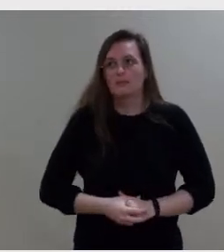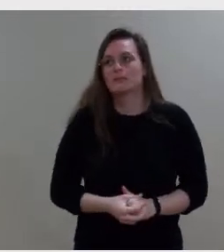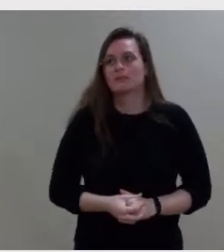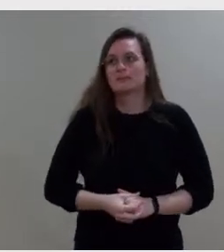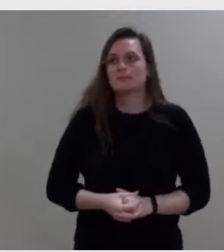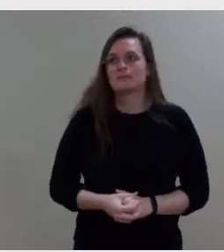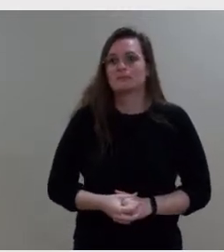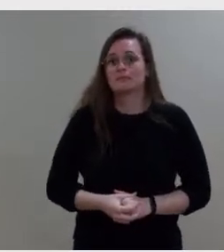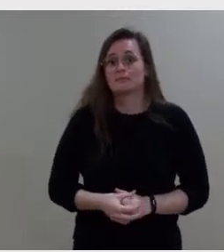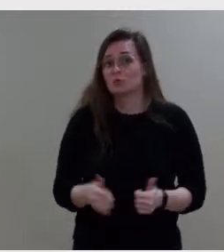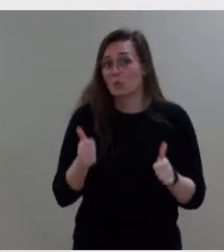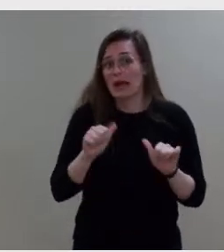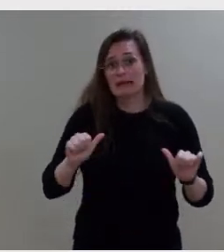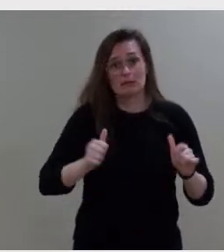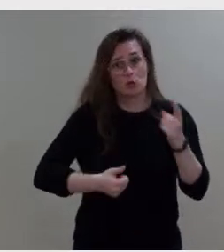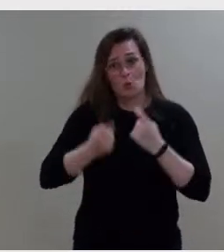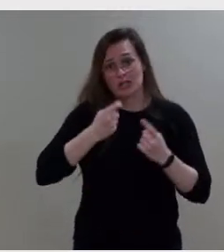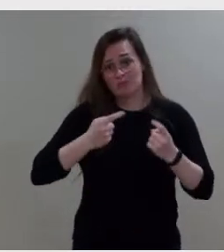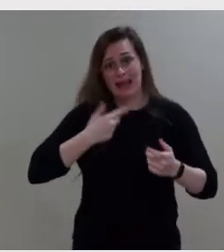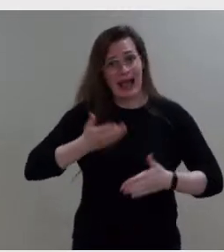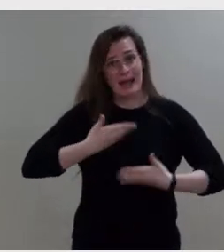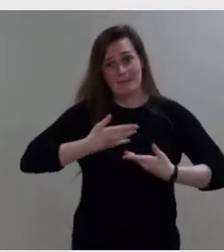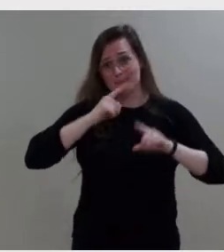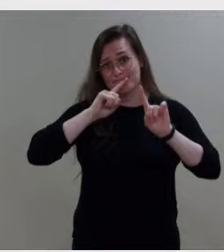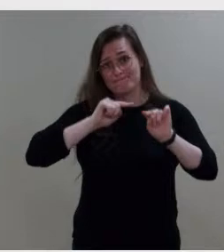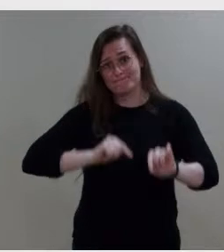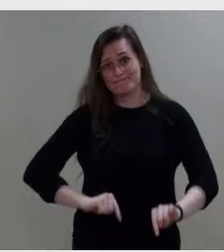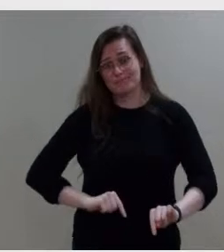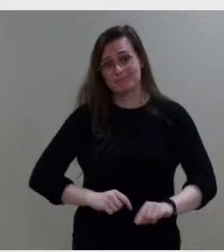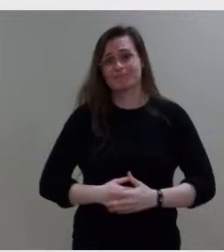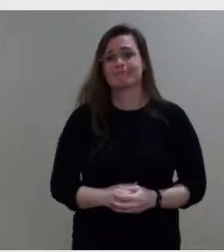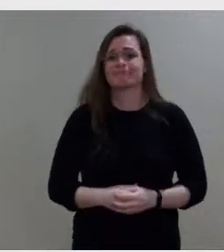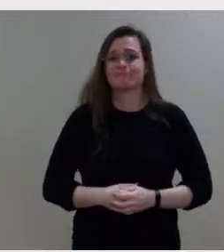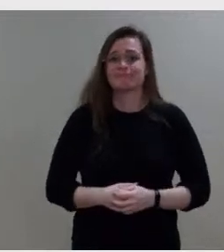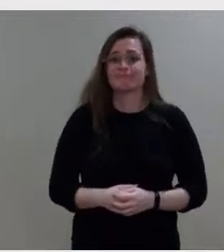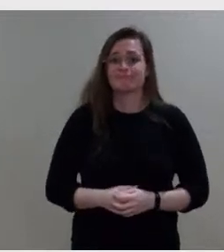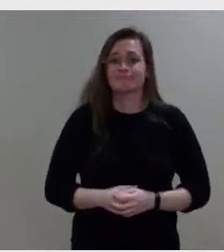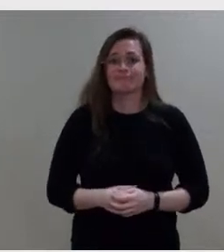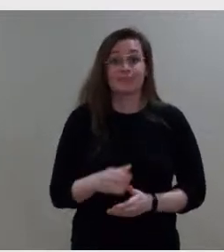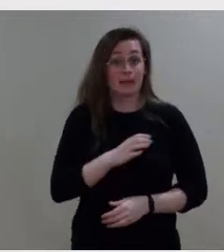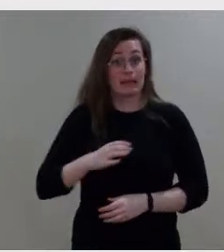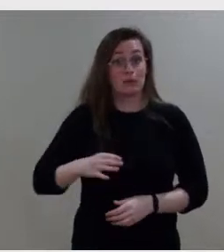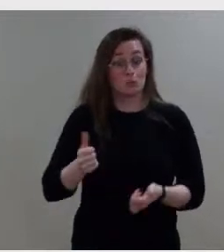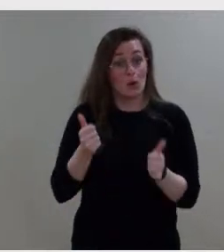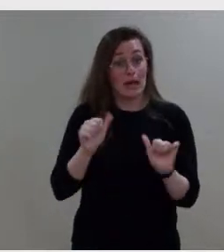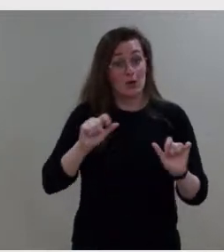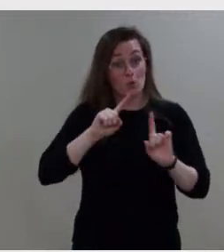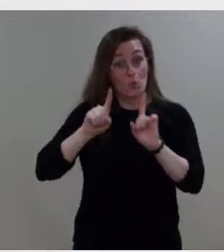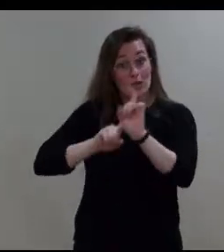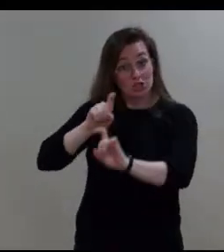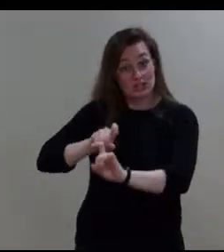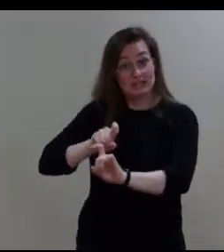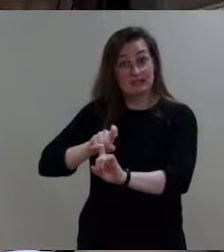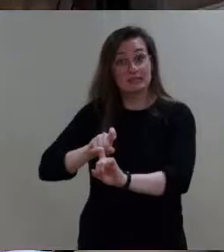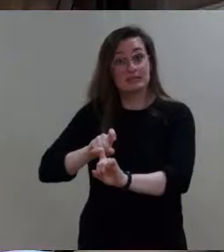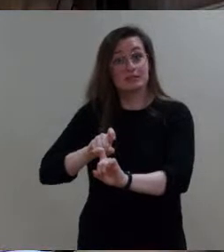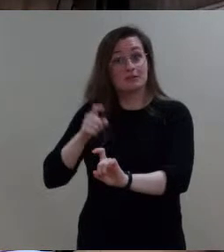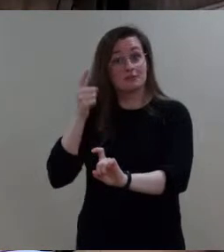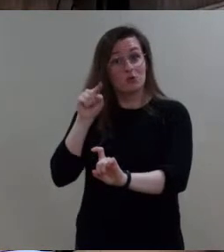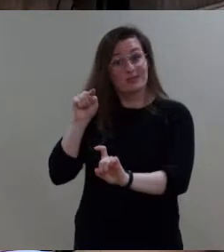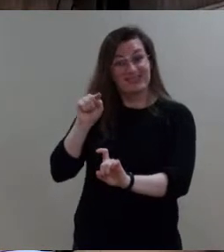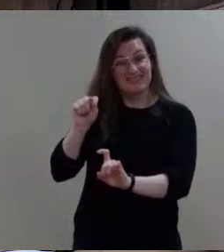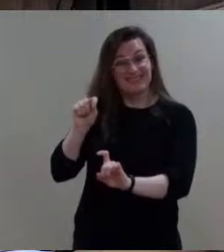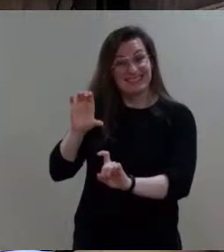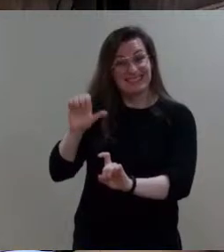Happy to try and answer any questions that council may have. All right, council, if you have any questions directed to the CAO.